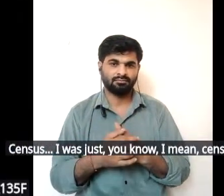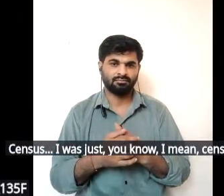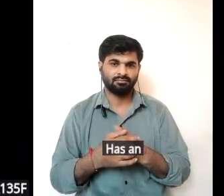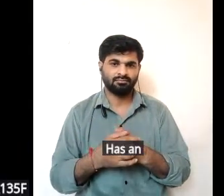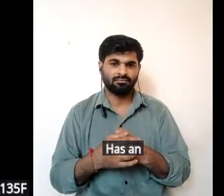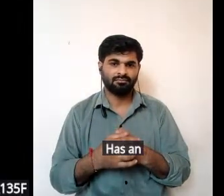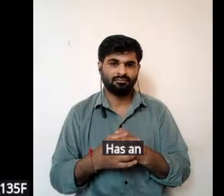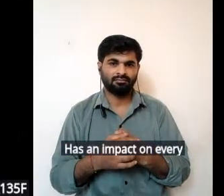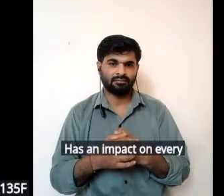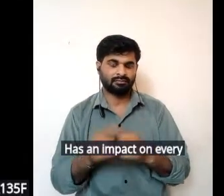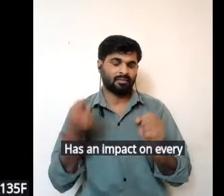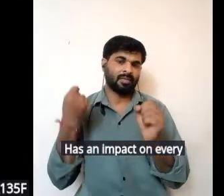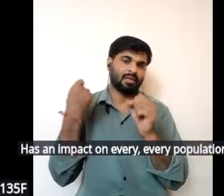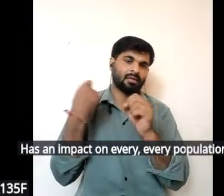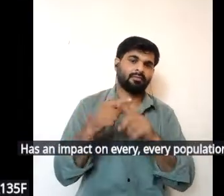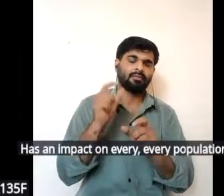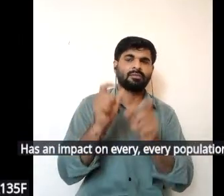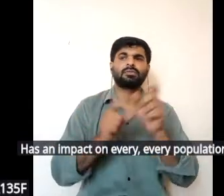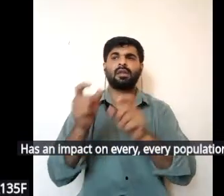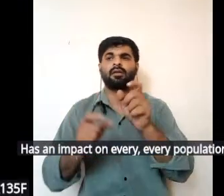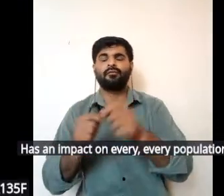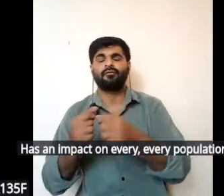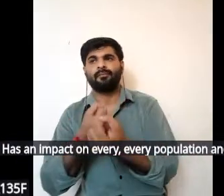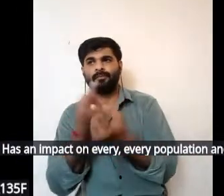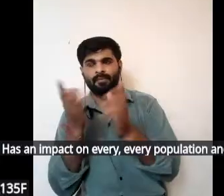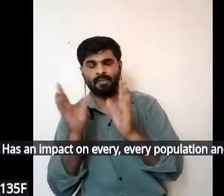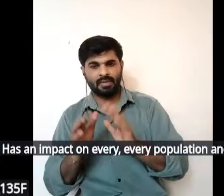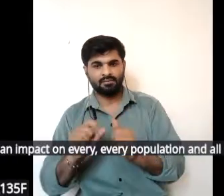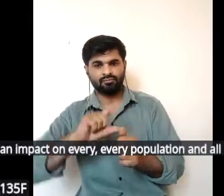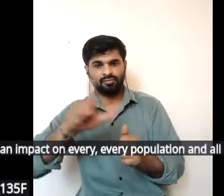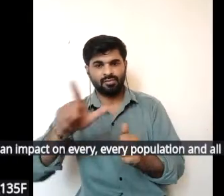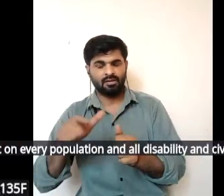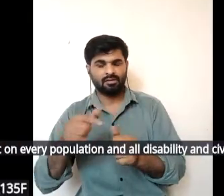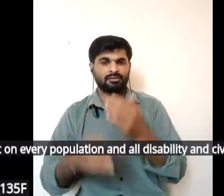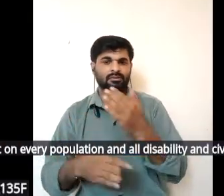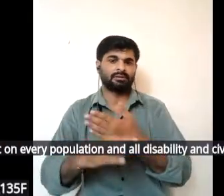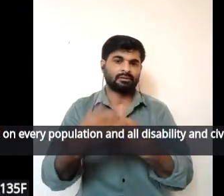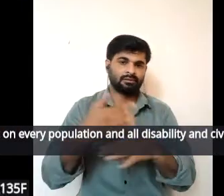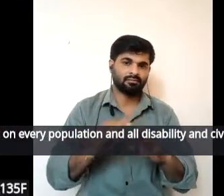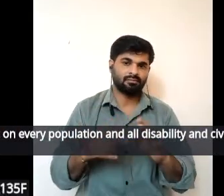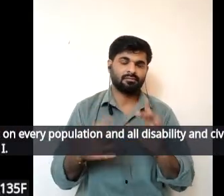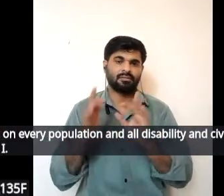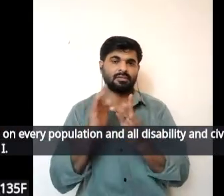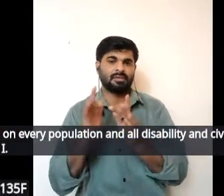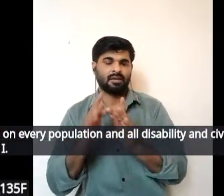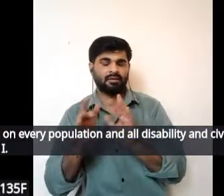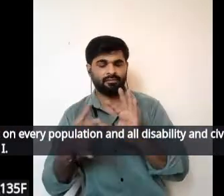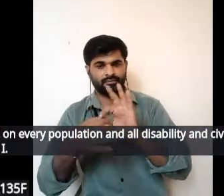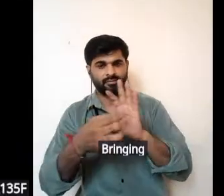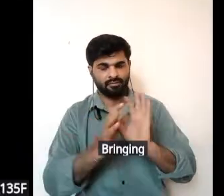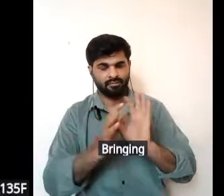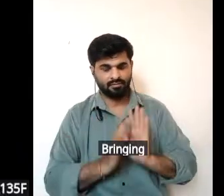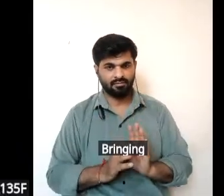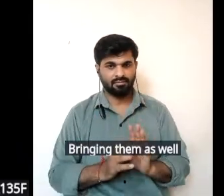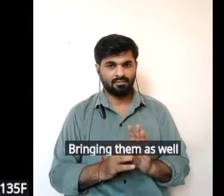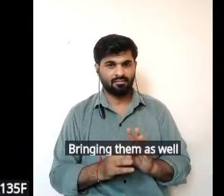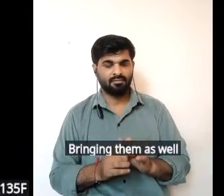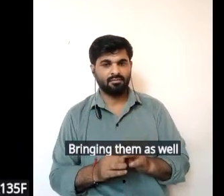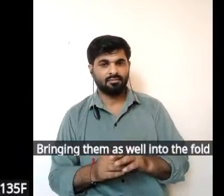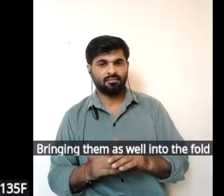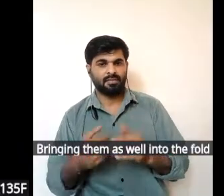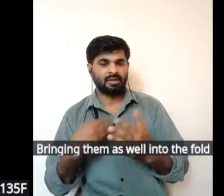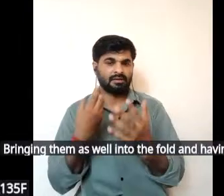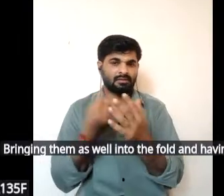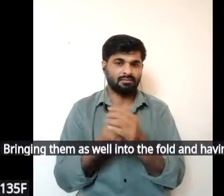impact on every population, and all disability and civil society networks. So of course I think bringing them as well into the fold and having a